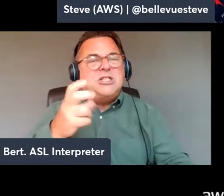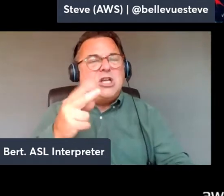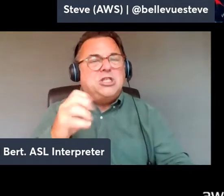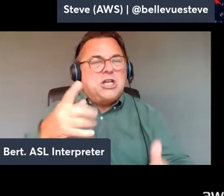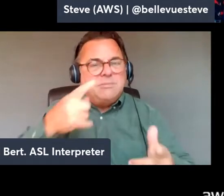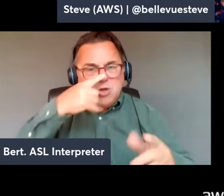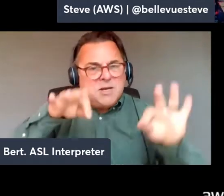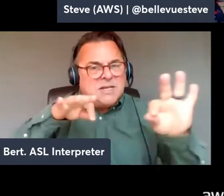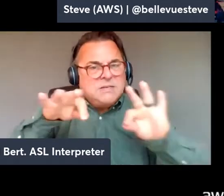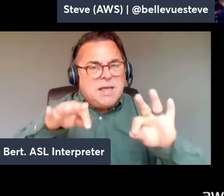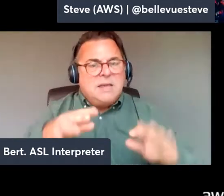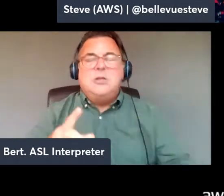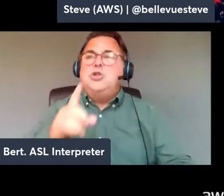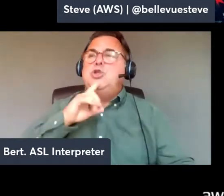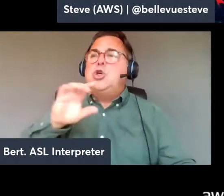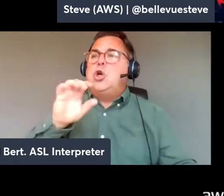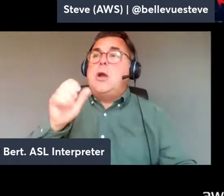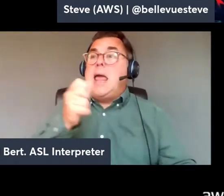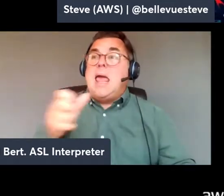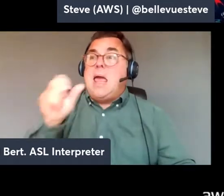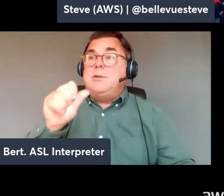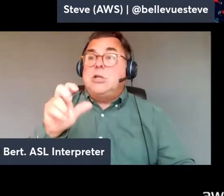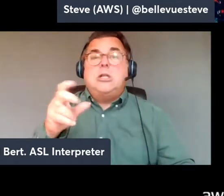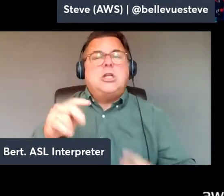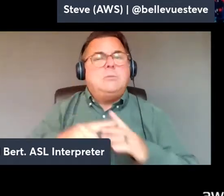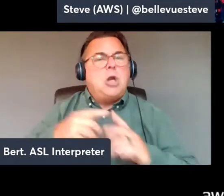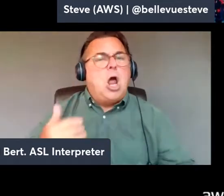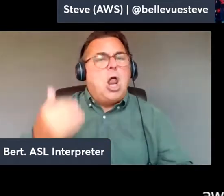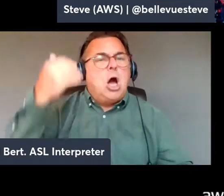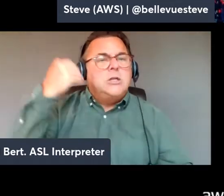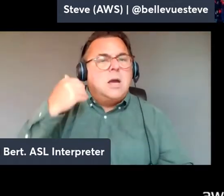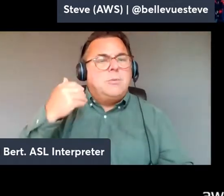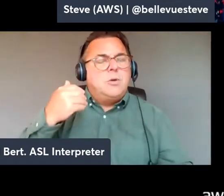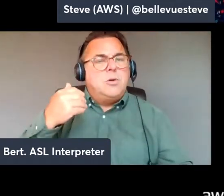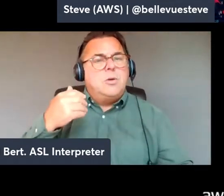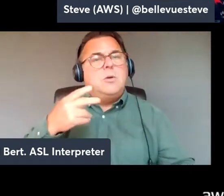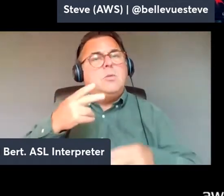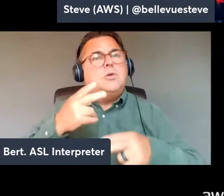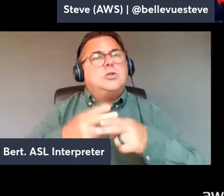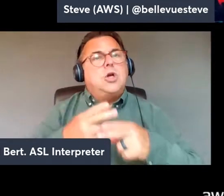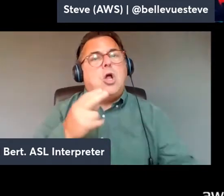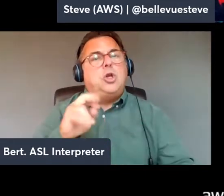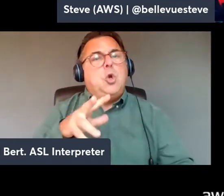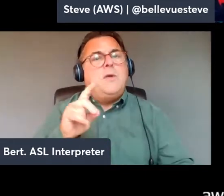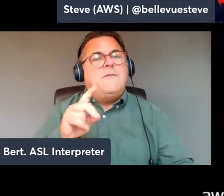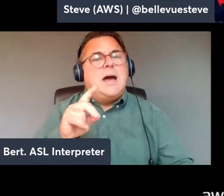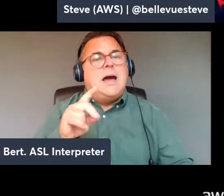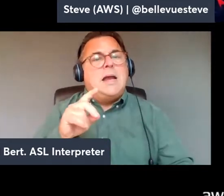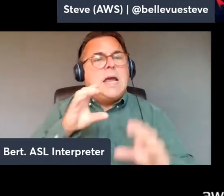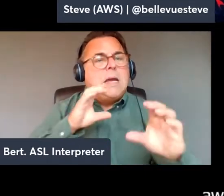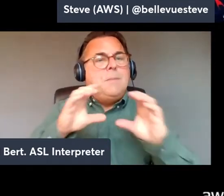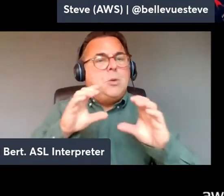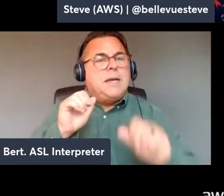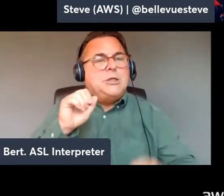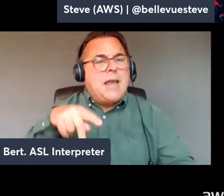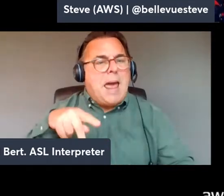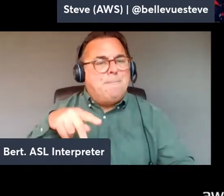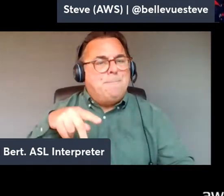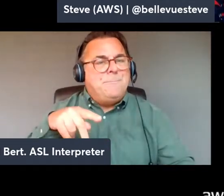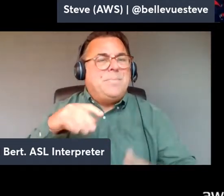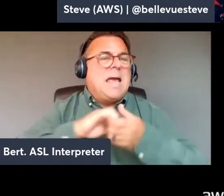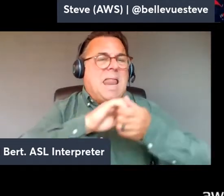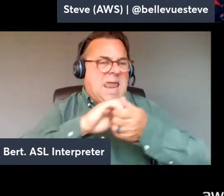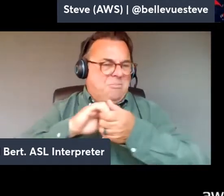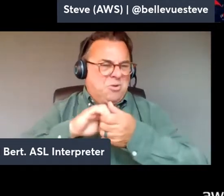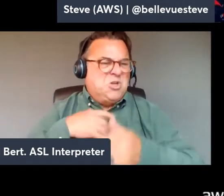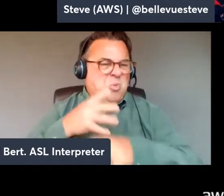with? Sure. Well, Amazon Chime began as actually what's called a unified communications app or a collaboration app that we're all used to in the